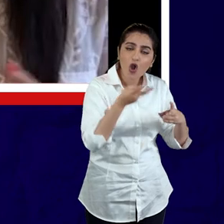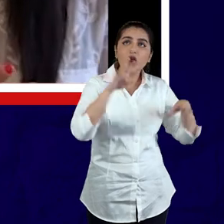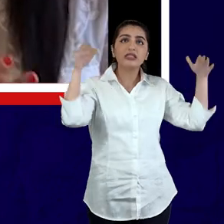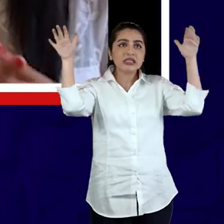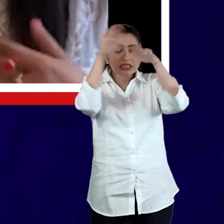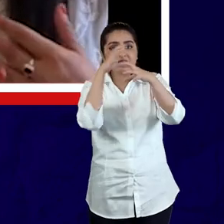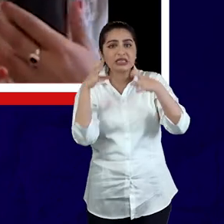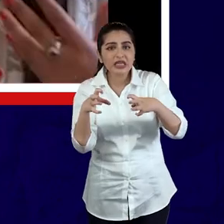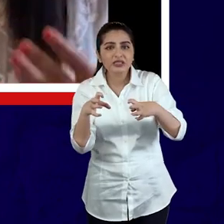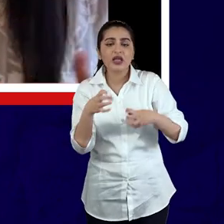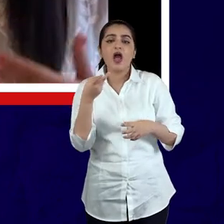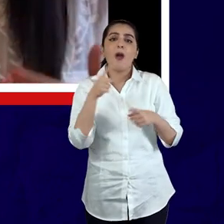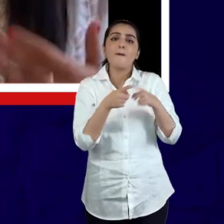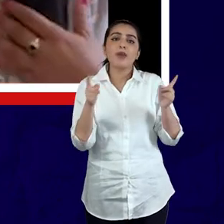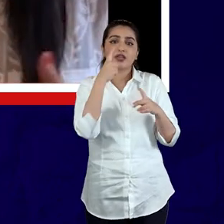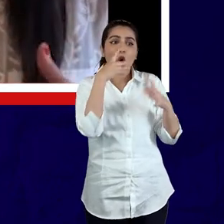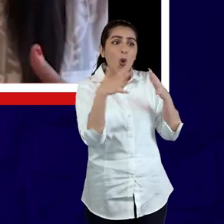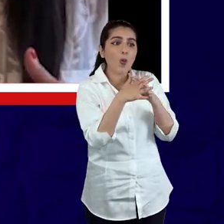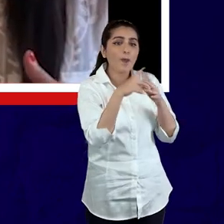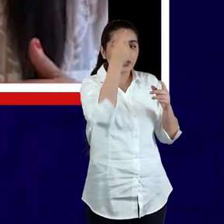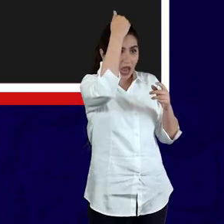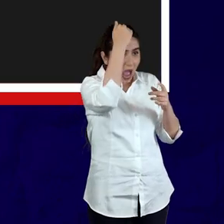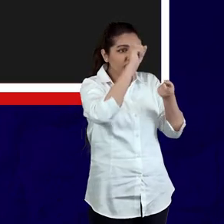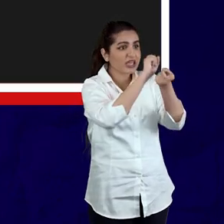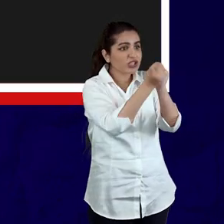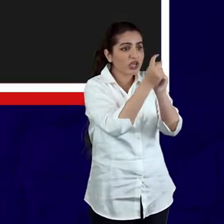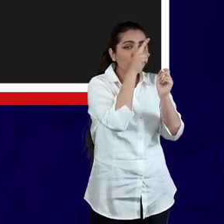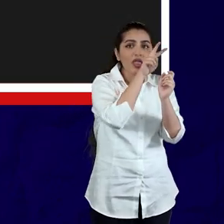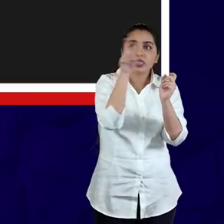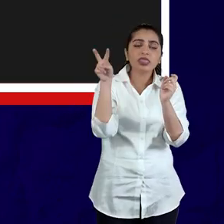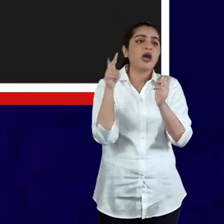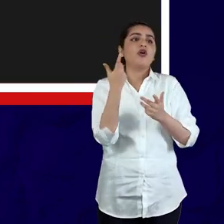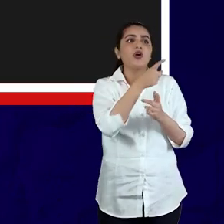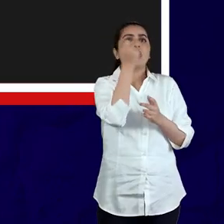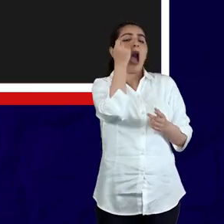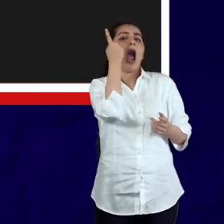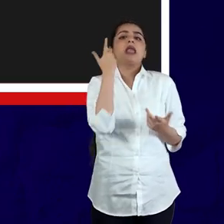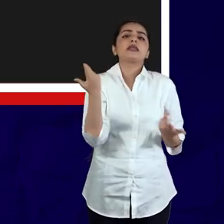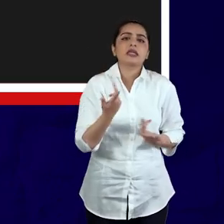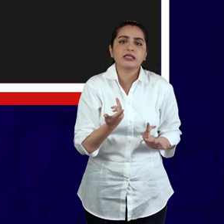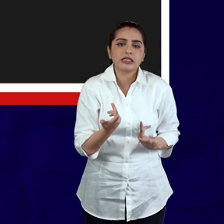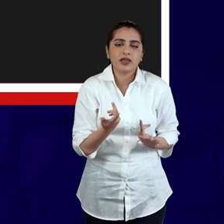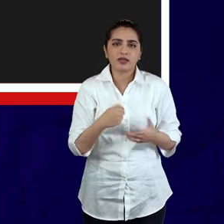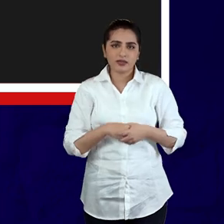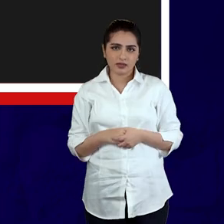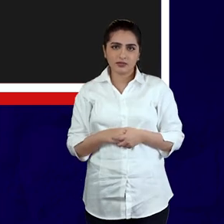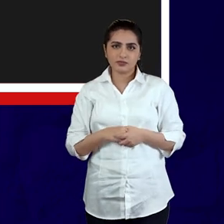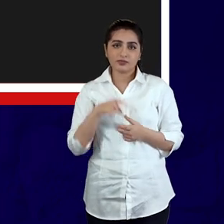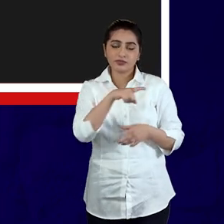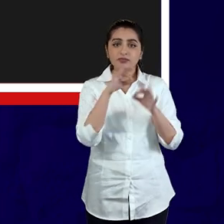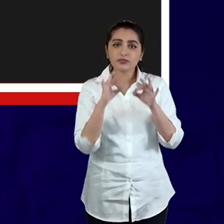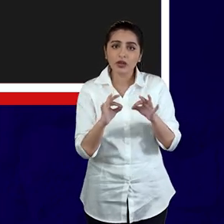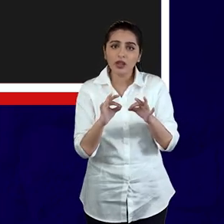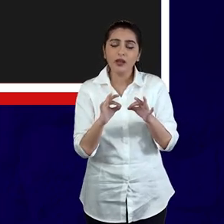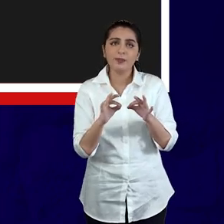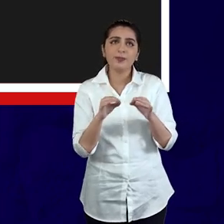shelters. But it's about changing the way women see that in their local context, that they see that their chadar,